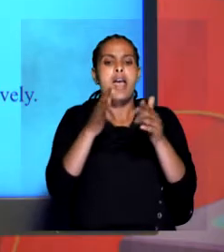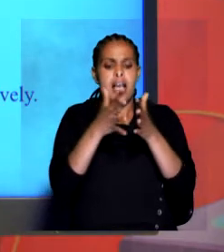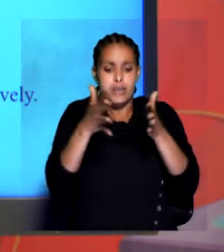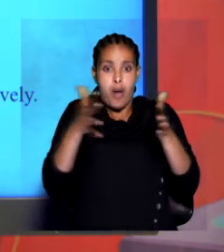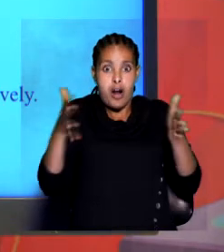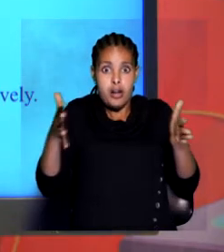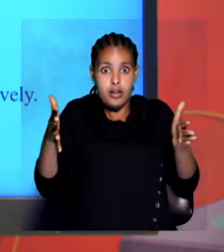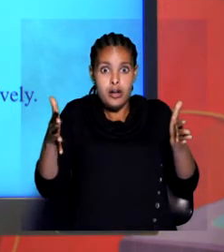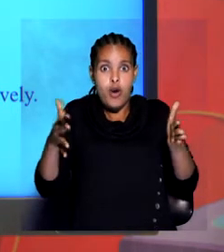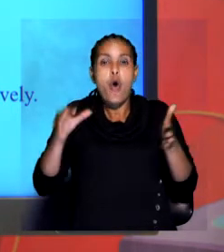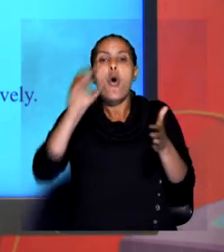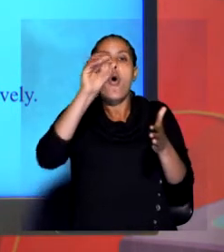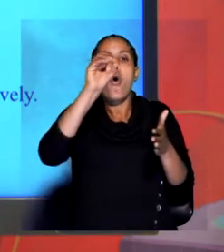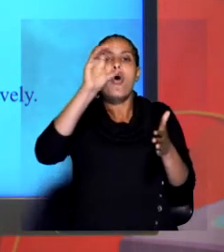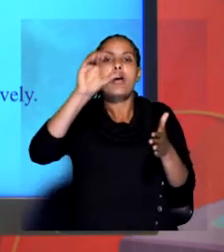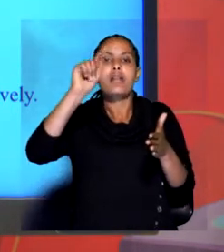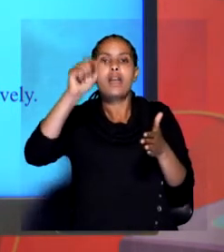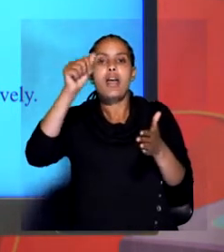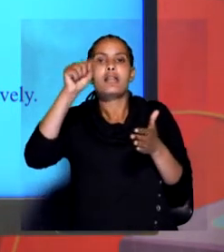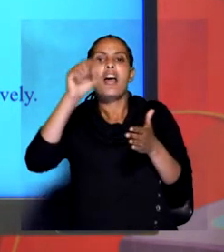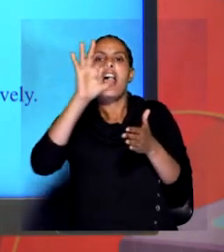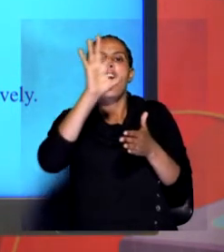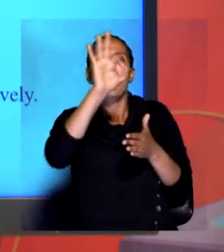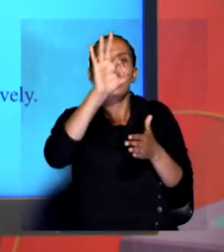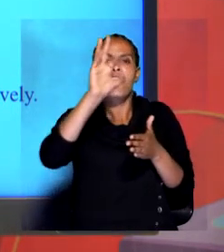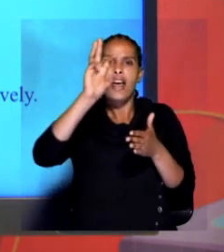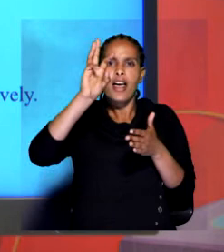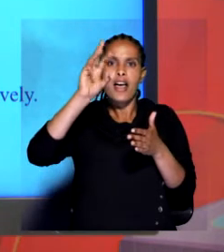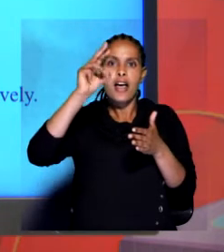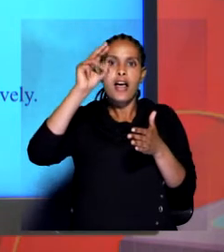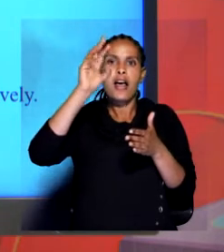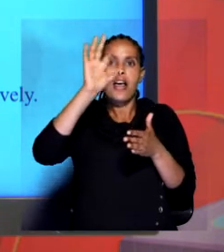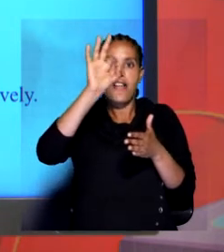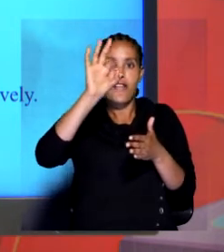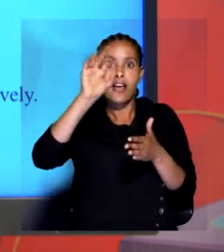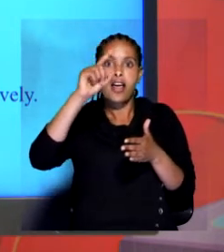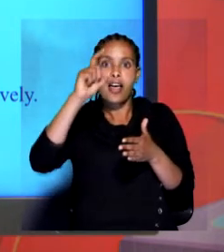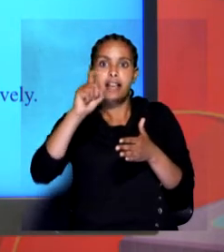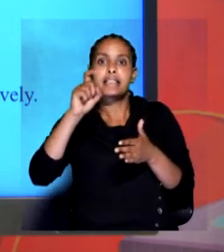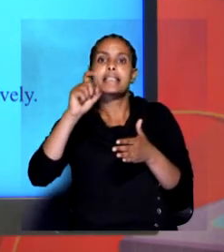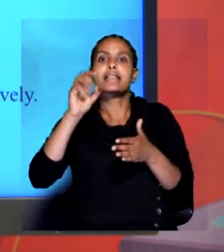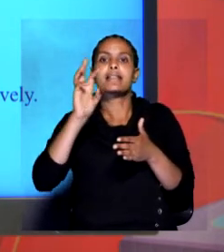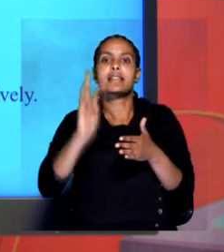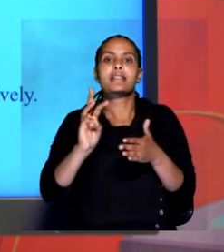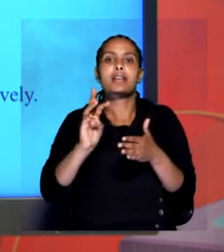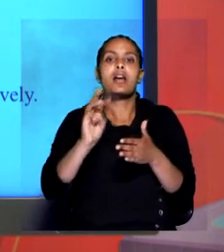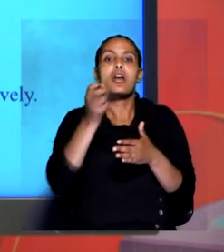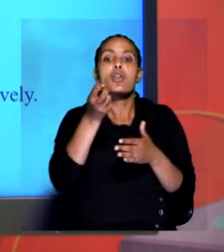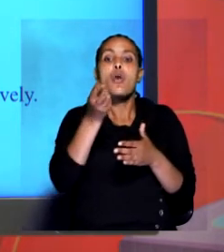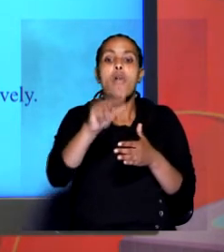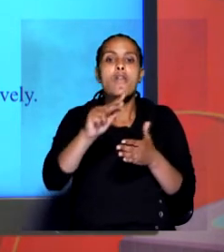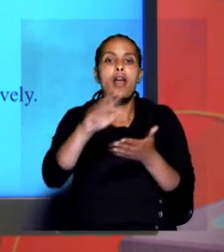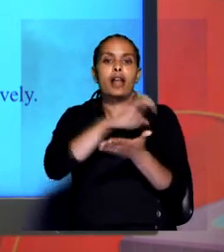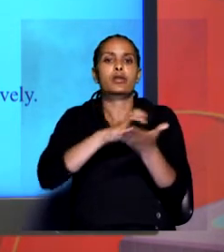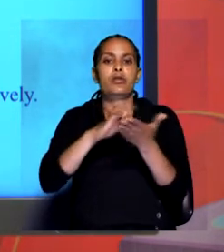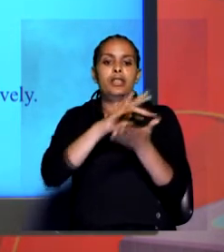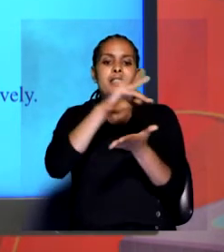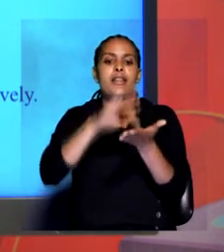expanded octet. SF6. There are 12 electrons on the central